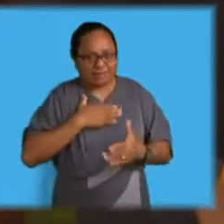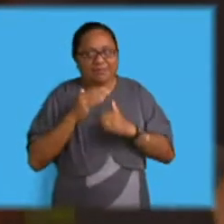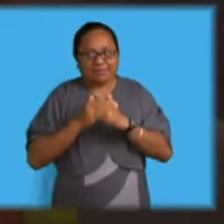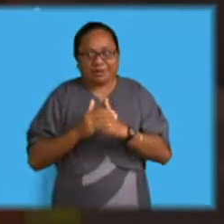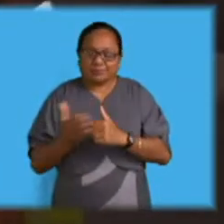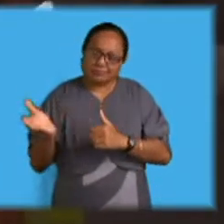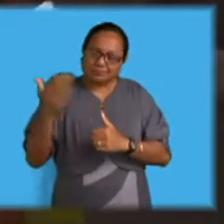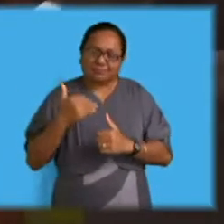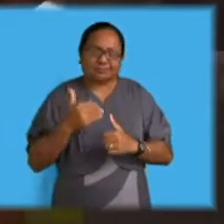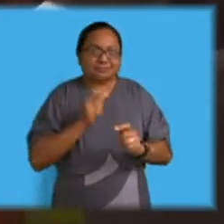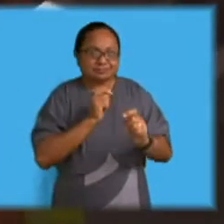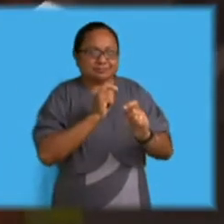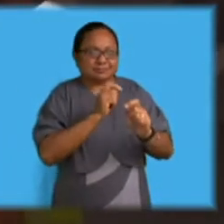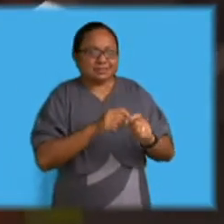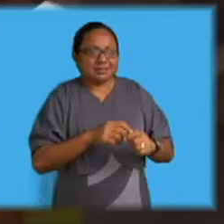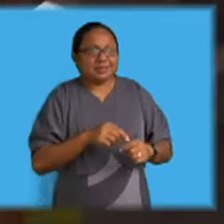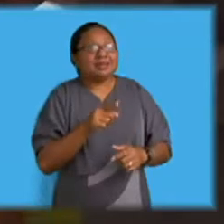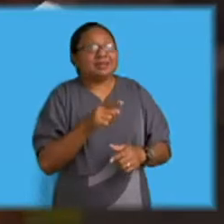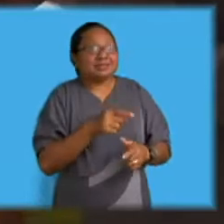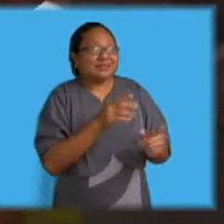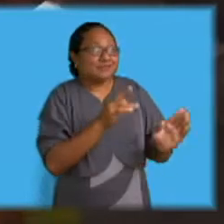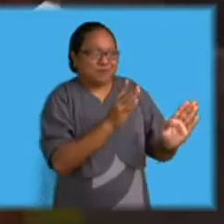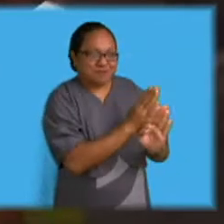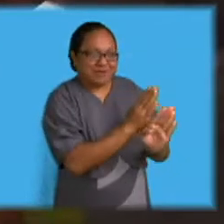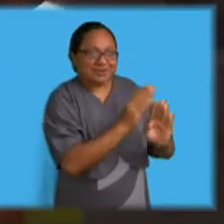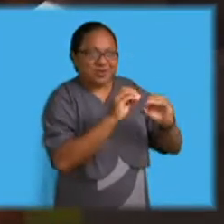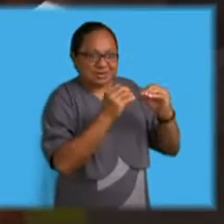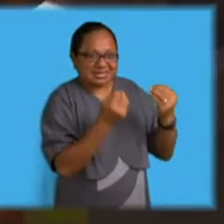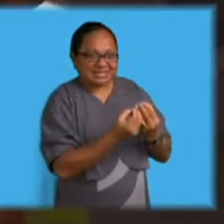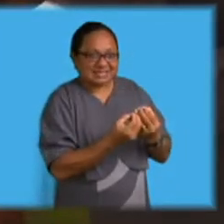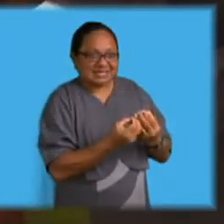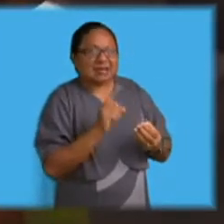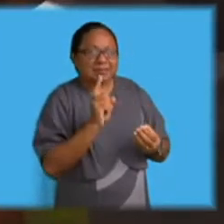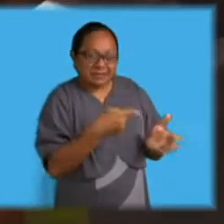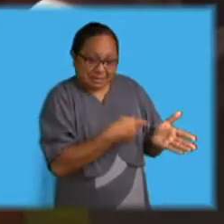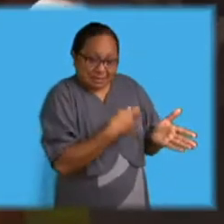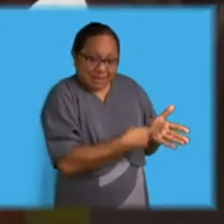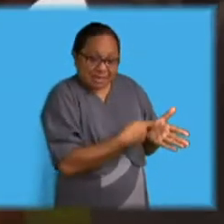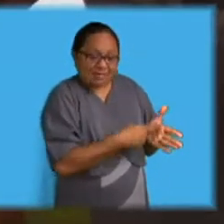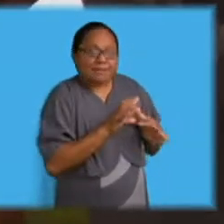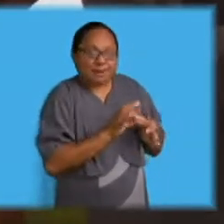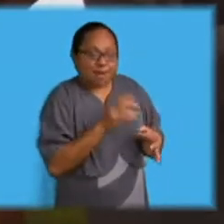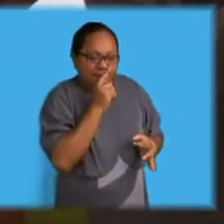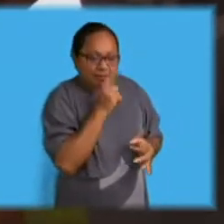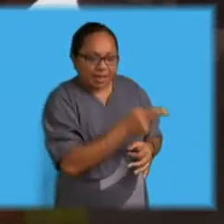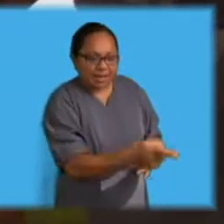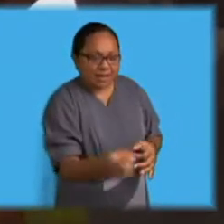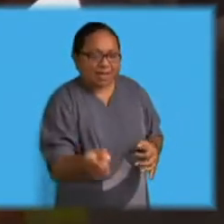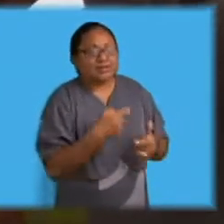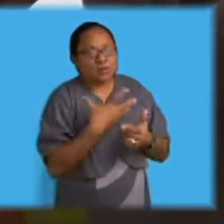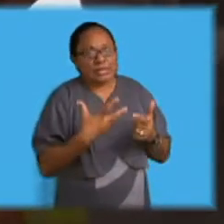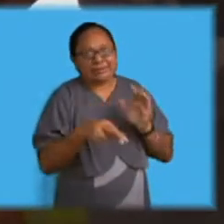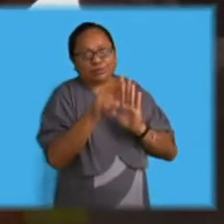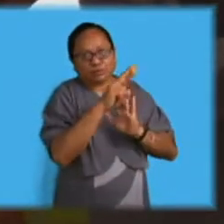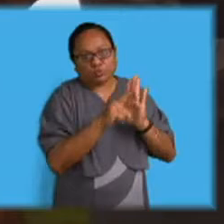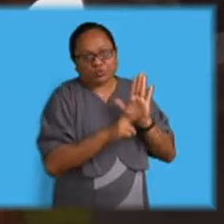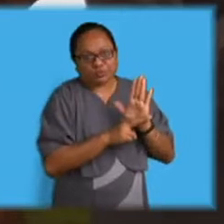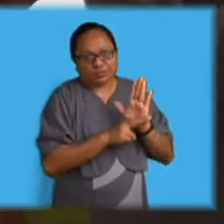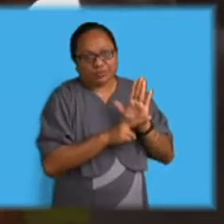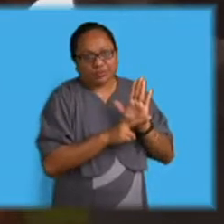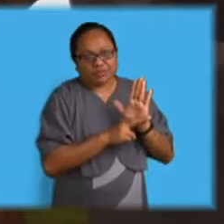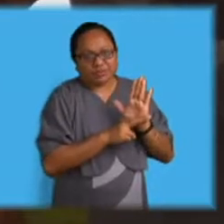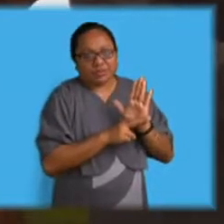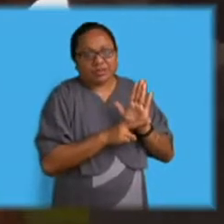it? That's what happens in the private sector. Madam Speaker, it's taxpayers' money. There's government regulation of how taxpayers' money